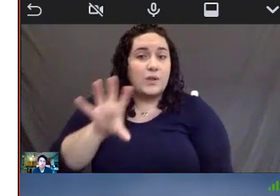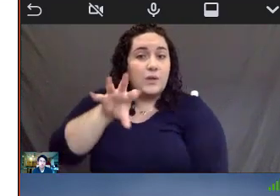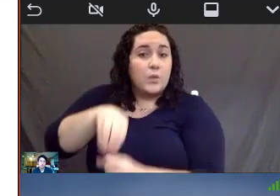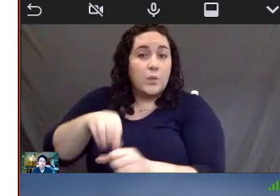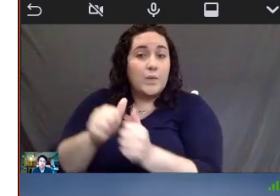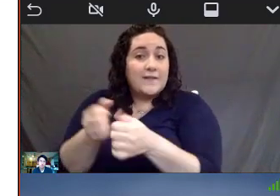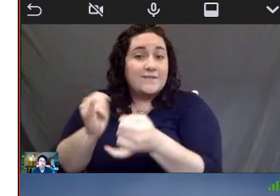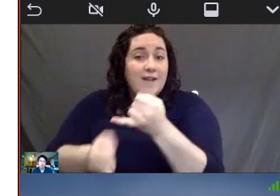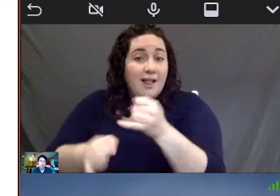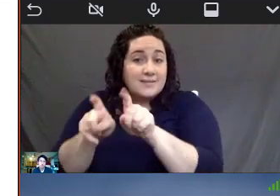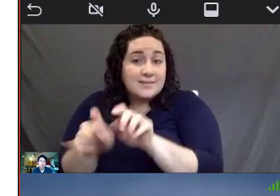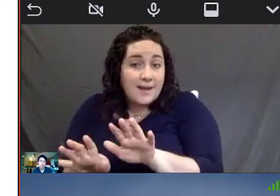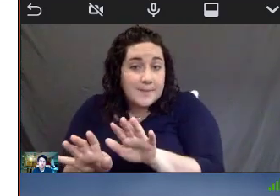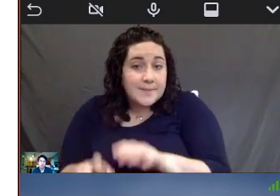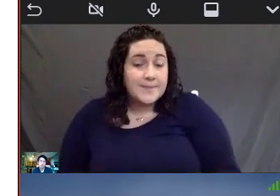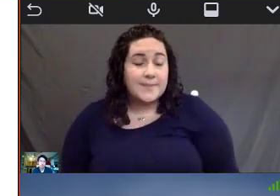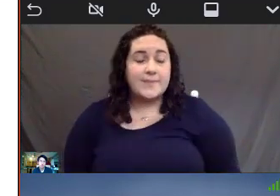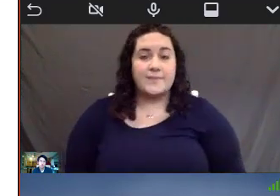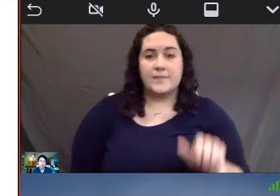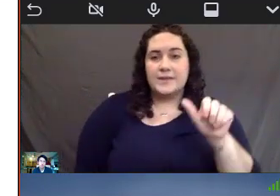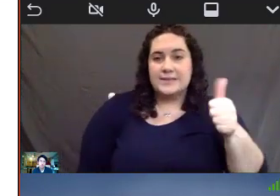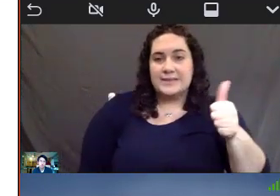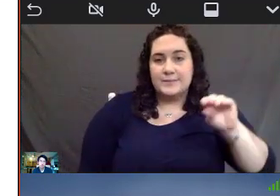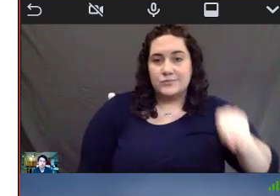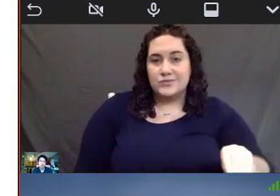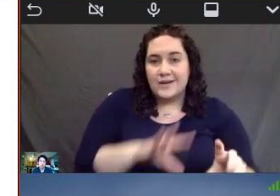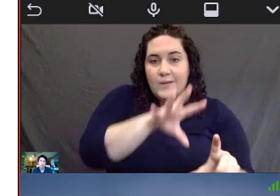possible grade for every student.